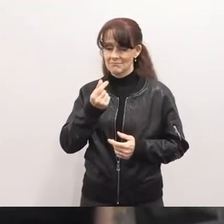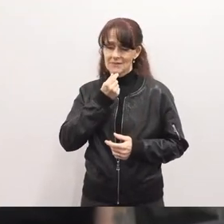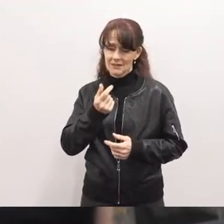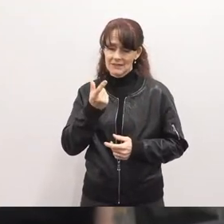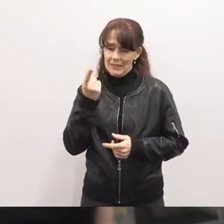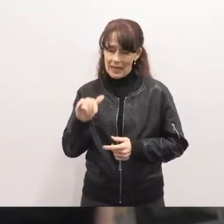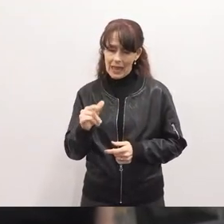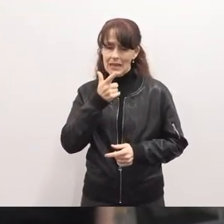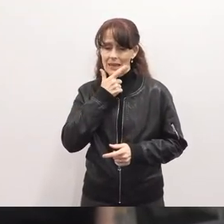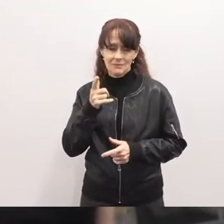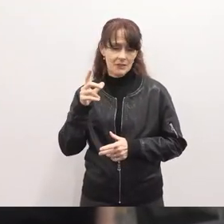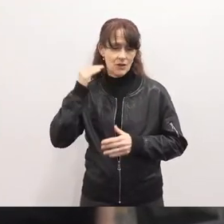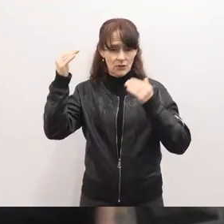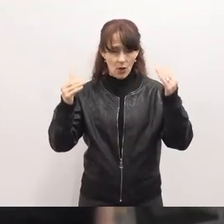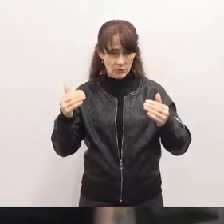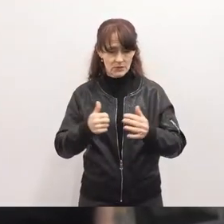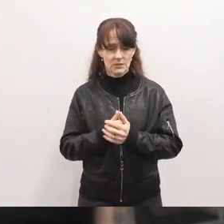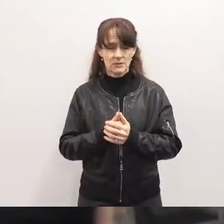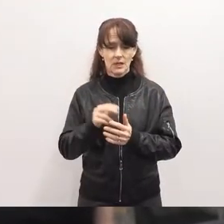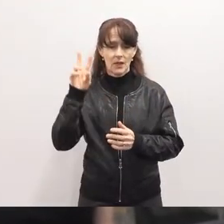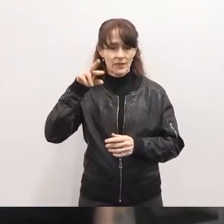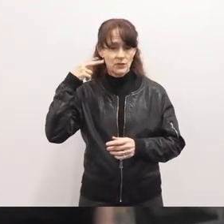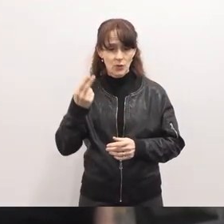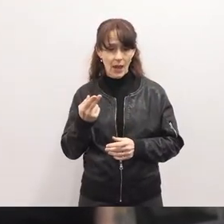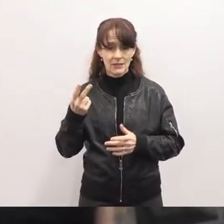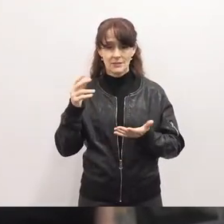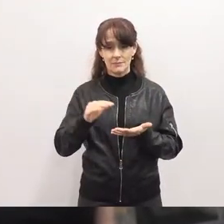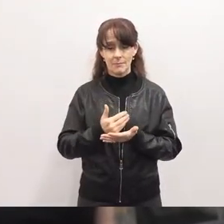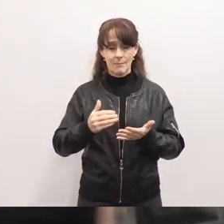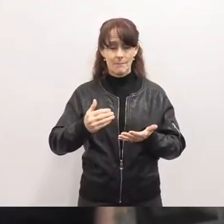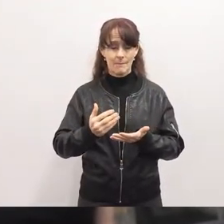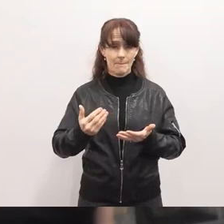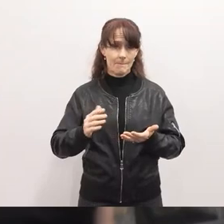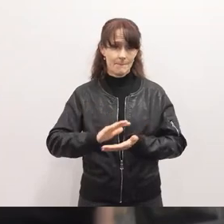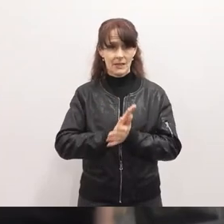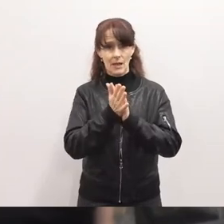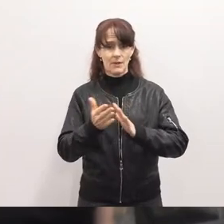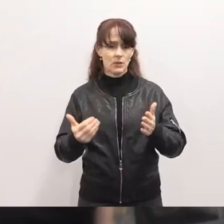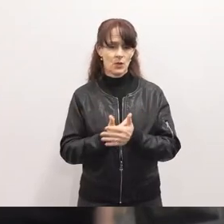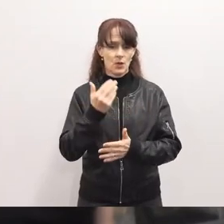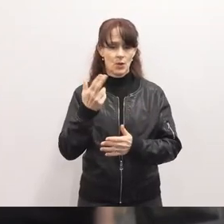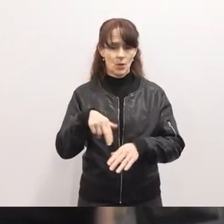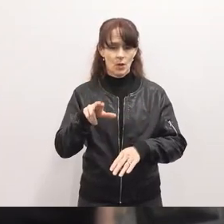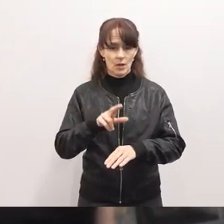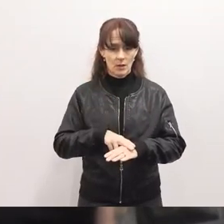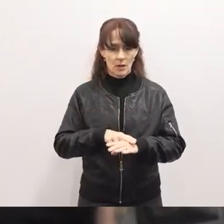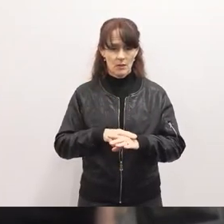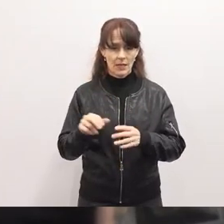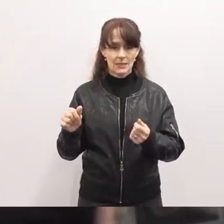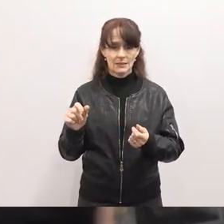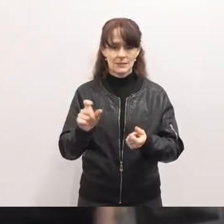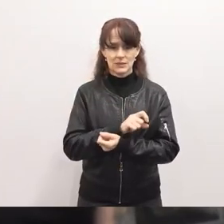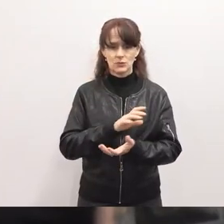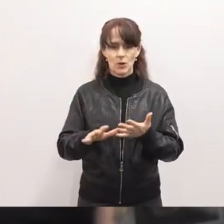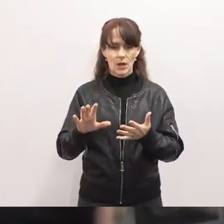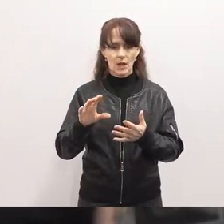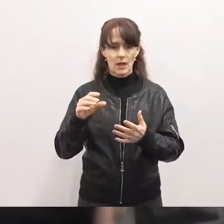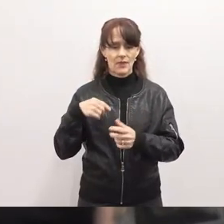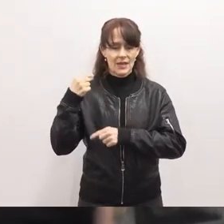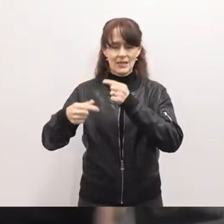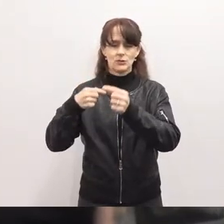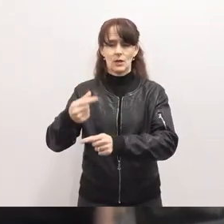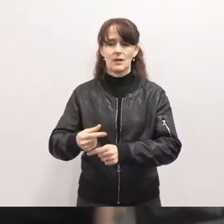seems as though transing the gay away is becoming the new norm. In reality, it's becoming the erasure of the next generation of gays and lesbians. Within an hour of the